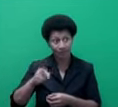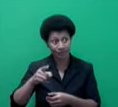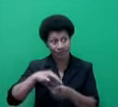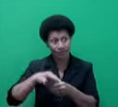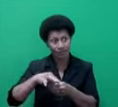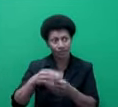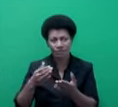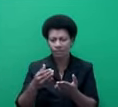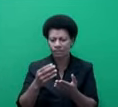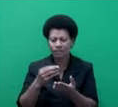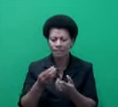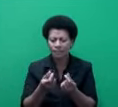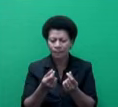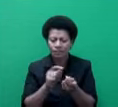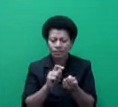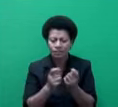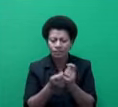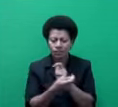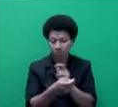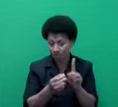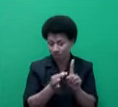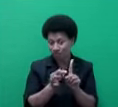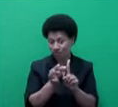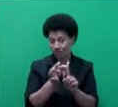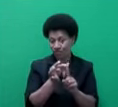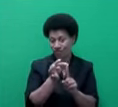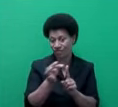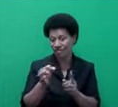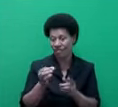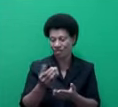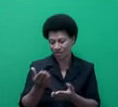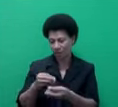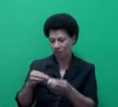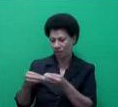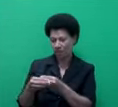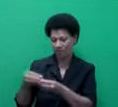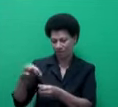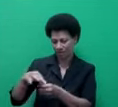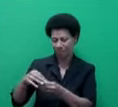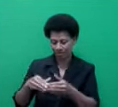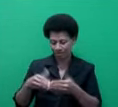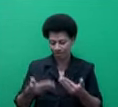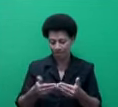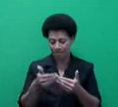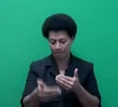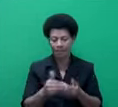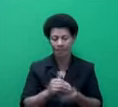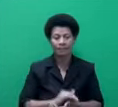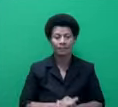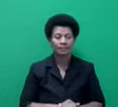simple analogies on the vast improvement in the capabilities of the office and now, sir. So,